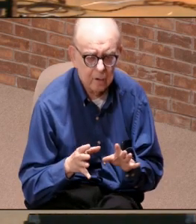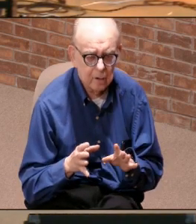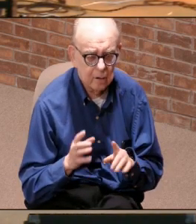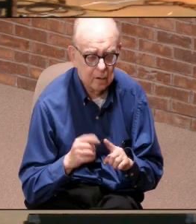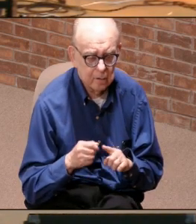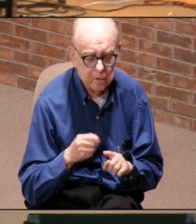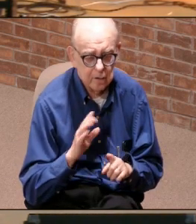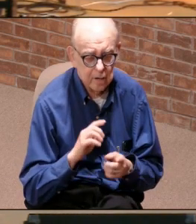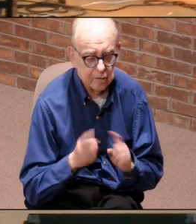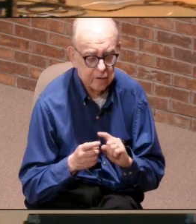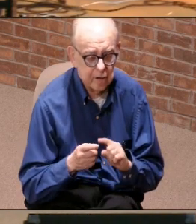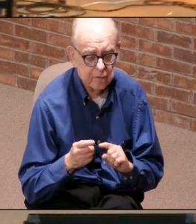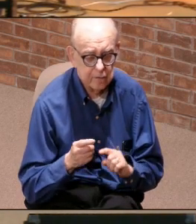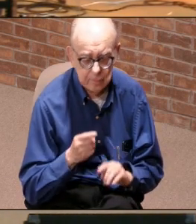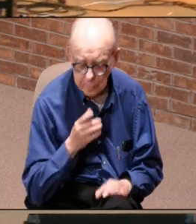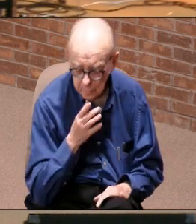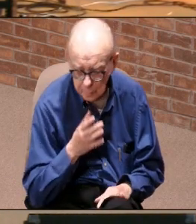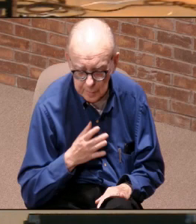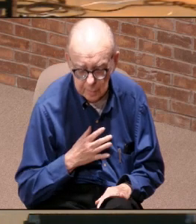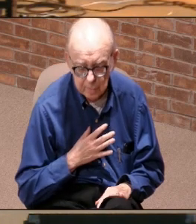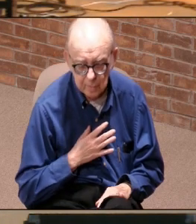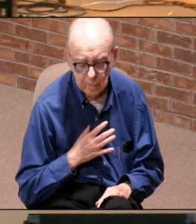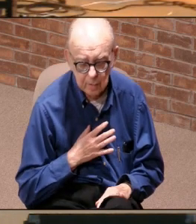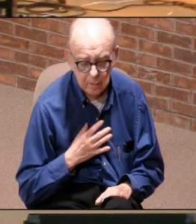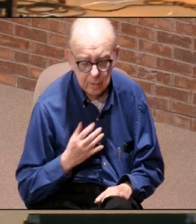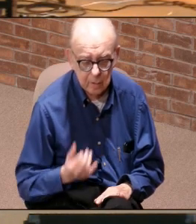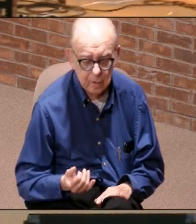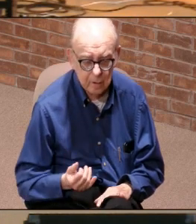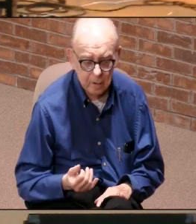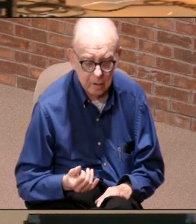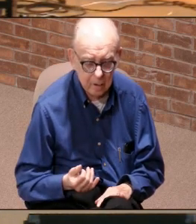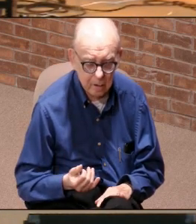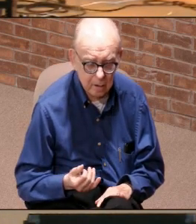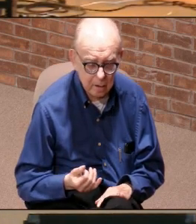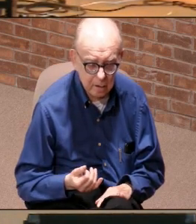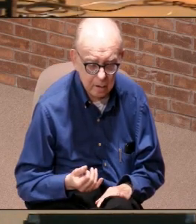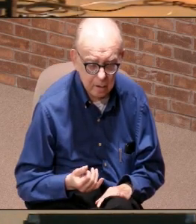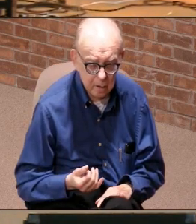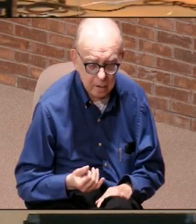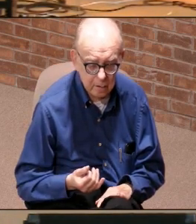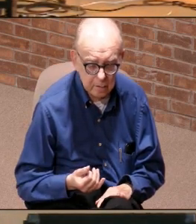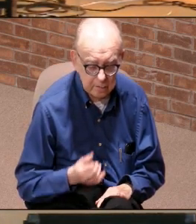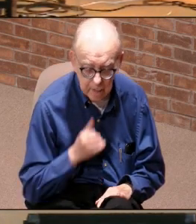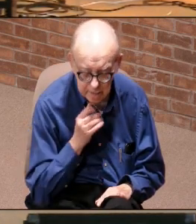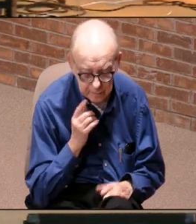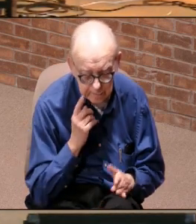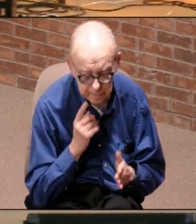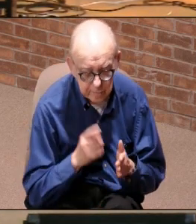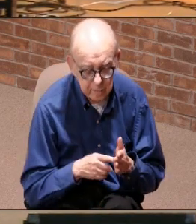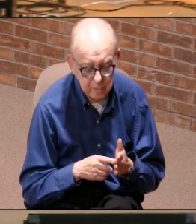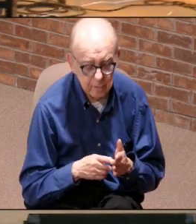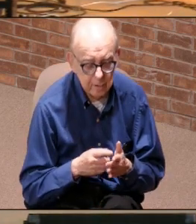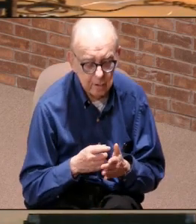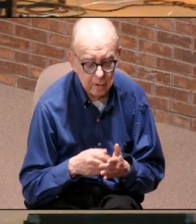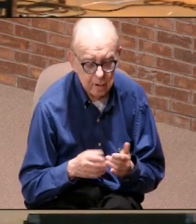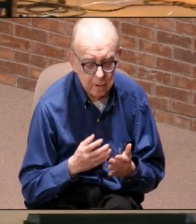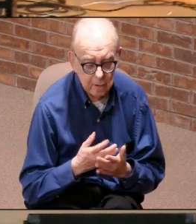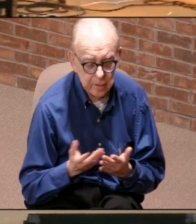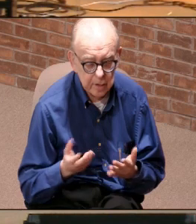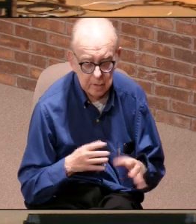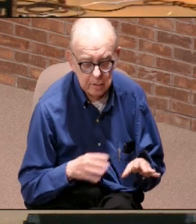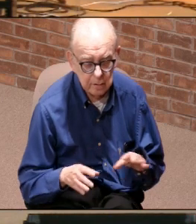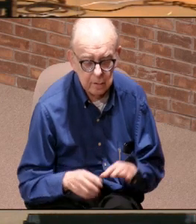Until God changed. And now you would not even notice. So what's the last thing we got to